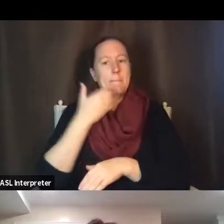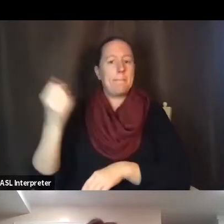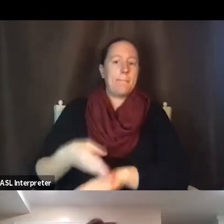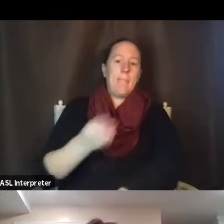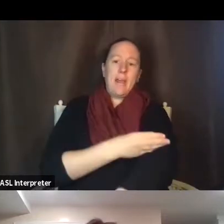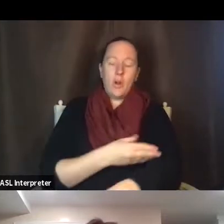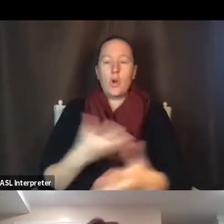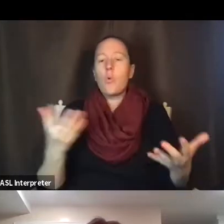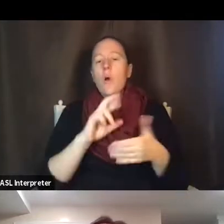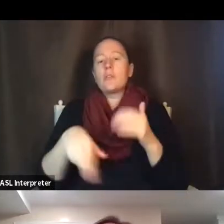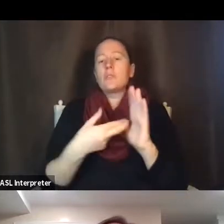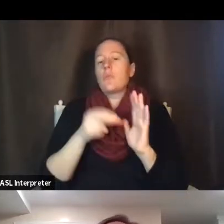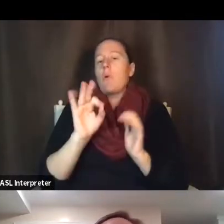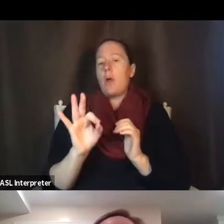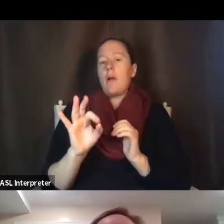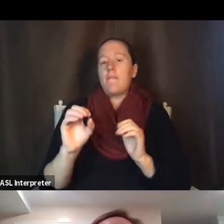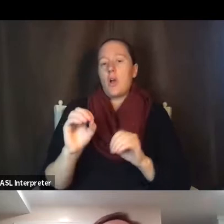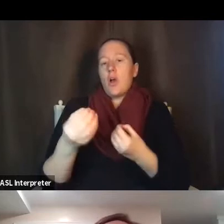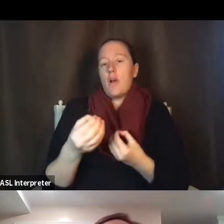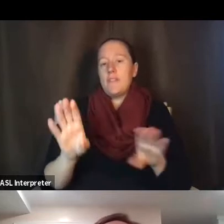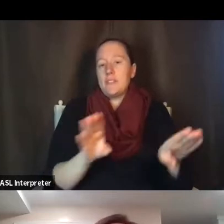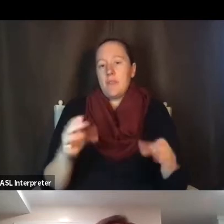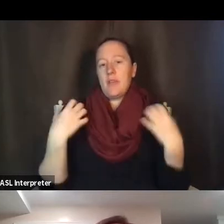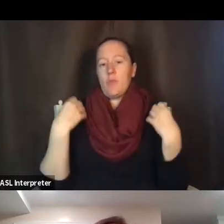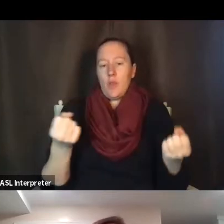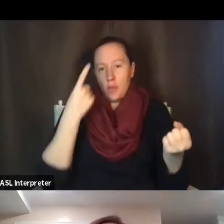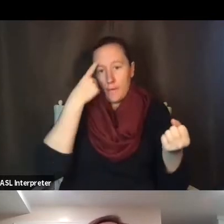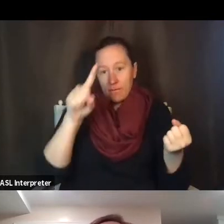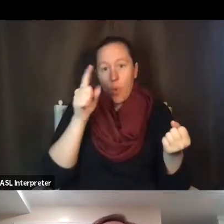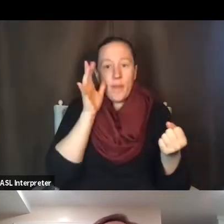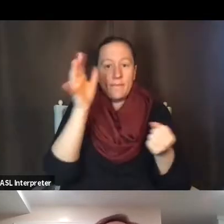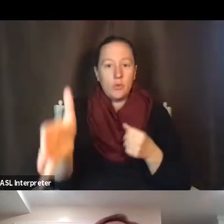of the Office of Behavioral Health in the future.